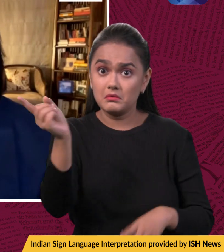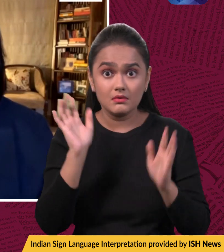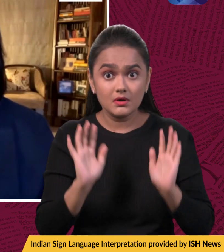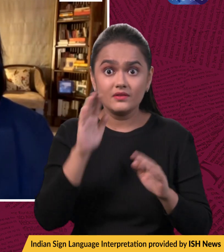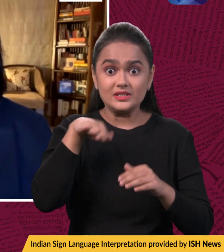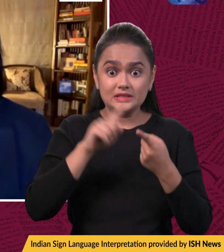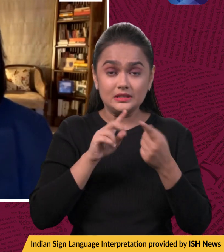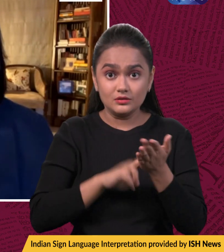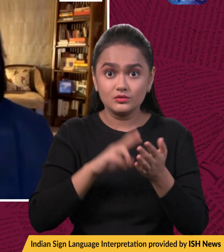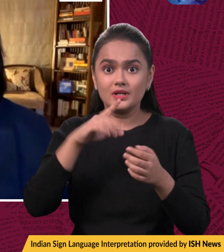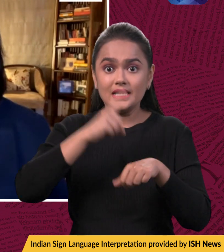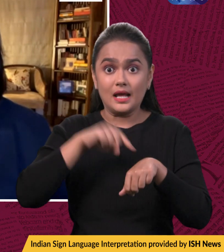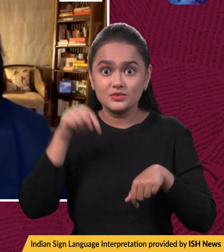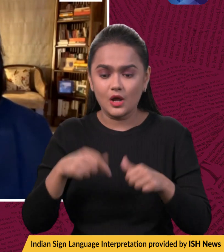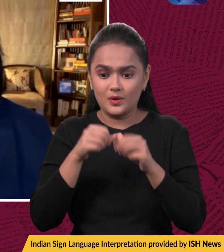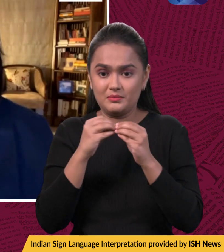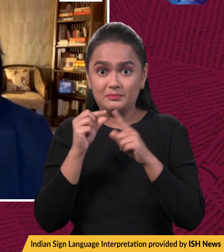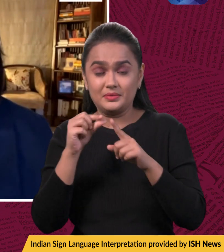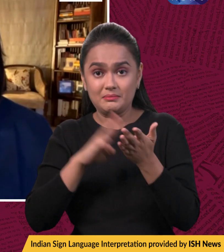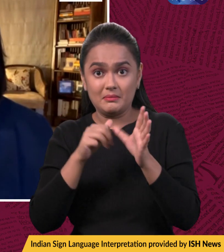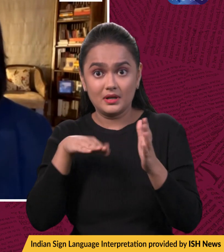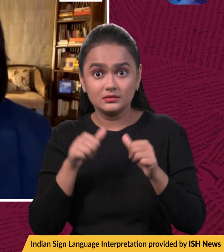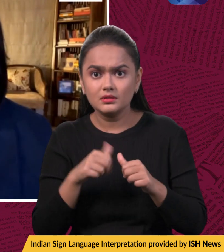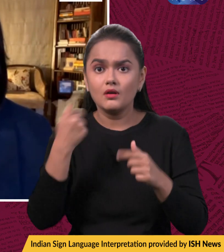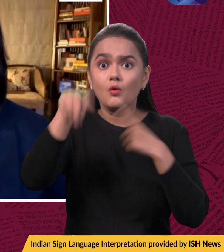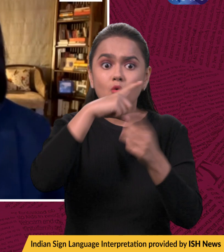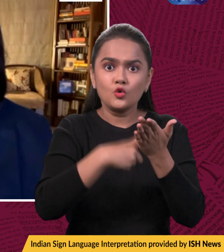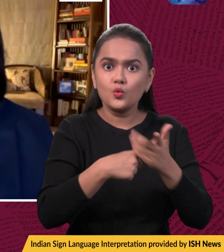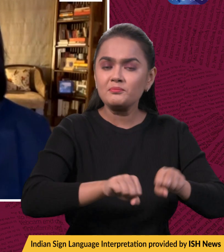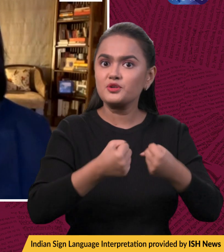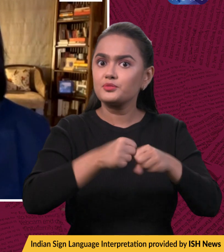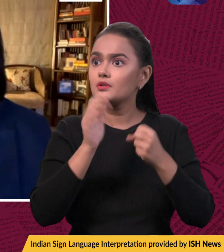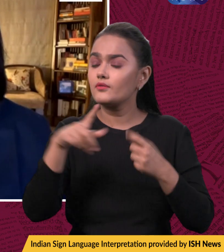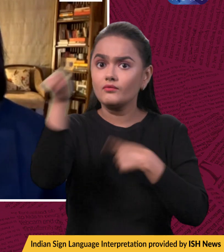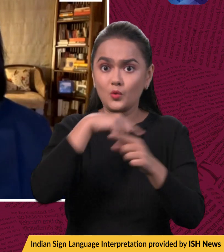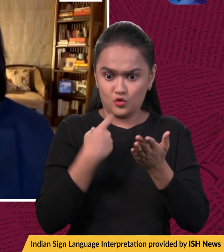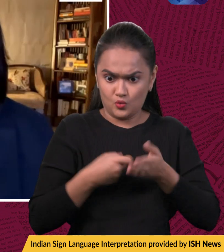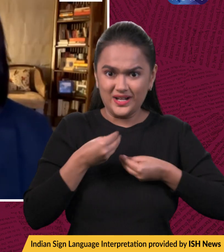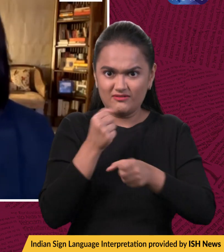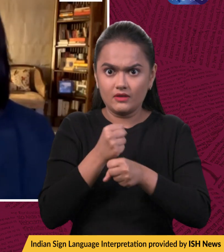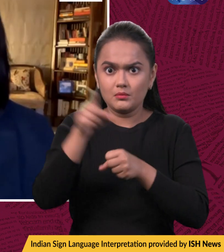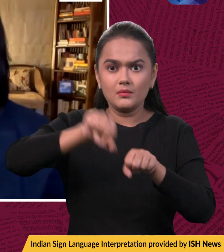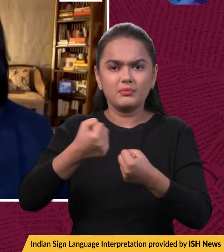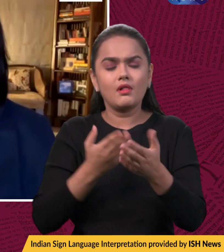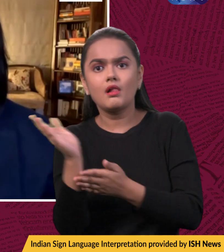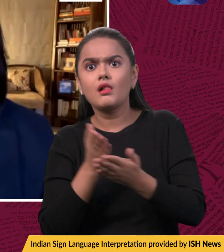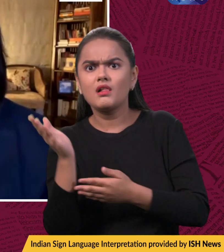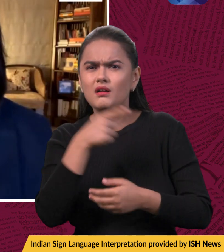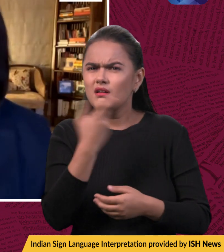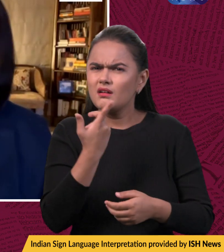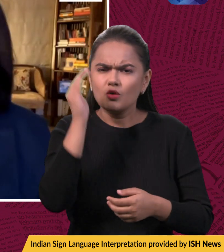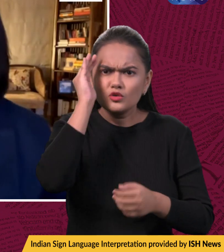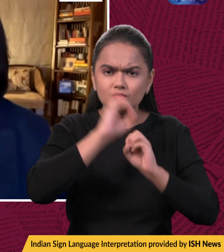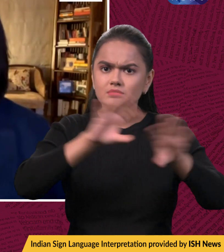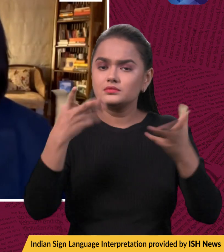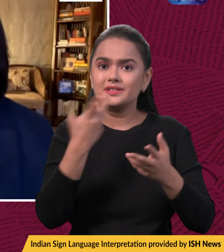News, News Nation, Times Now, ABP Maza, among others, for violating the Code of Ethics and Guidelines. It's pulled up specifically News Nation